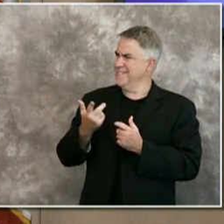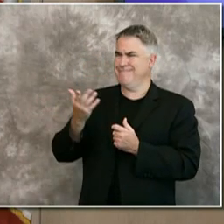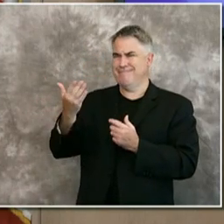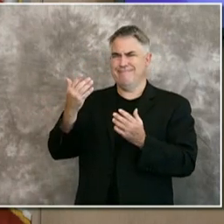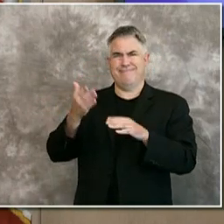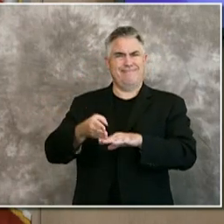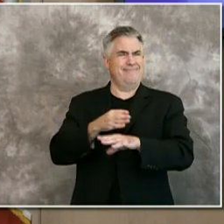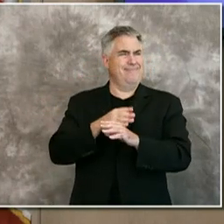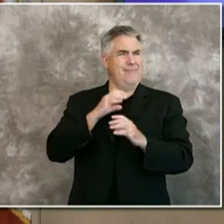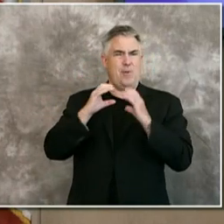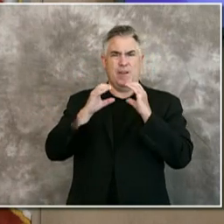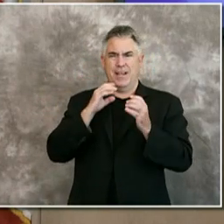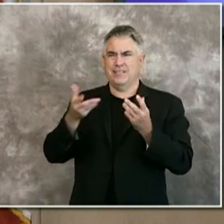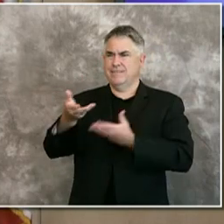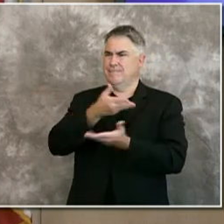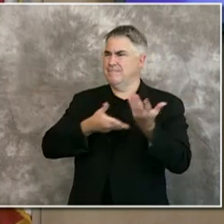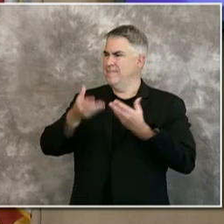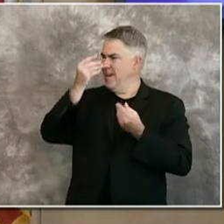going to respond.